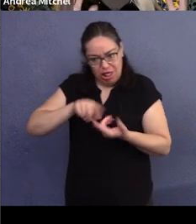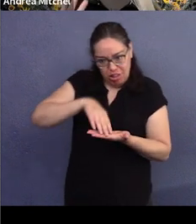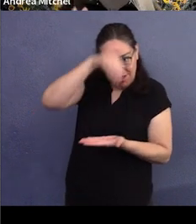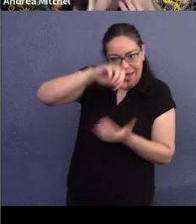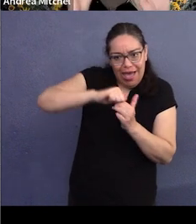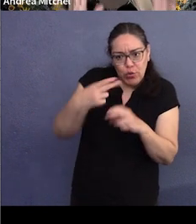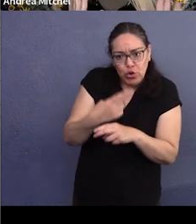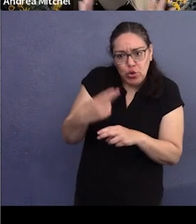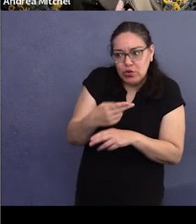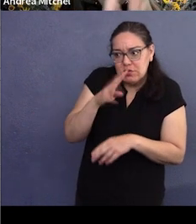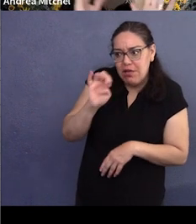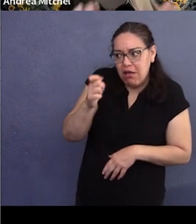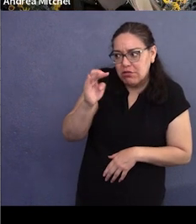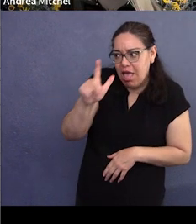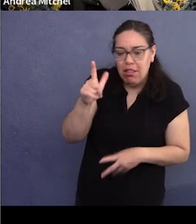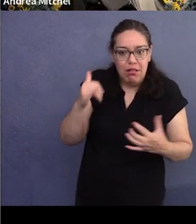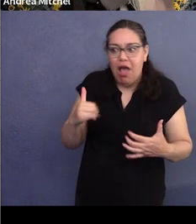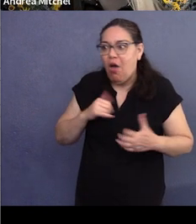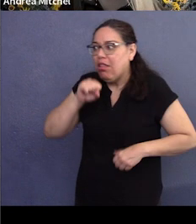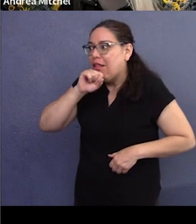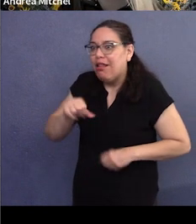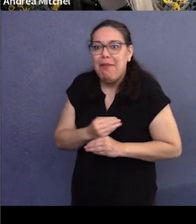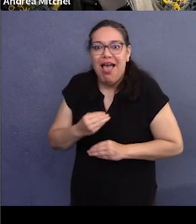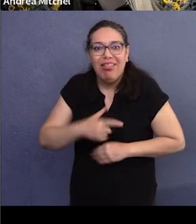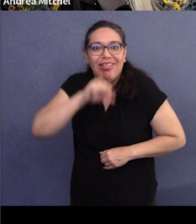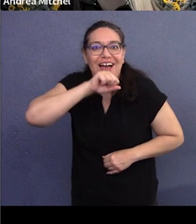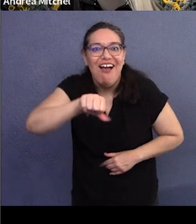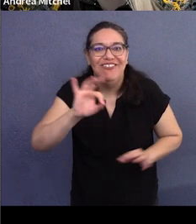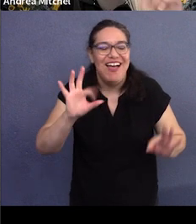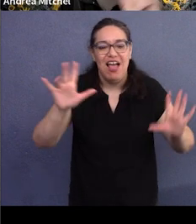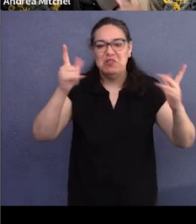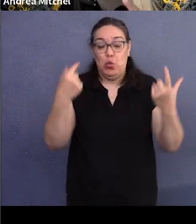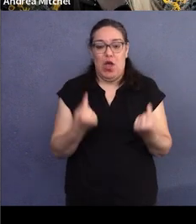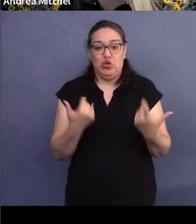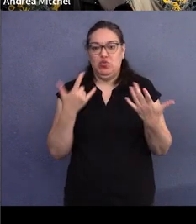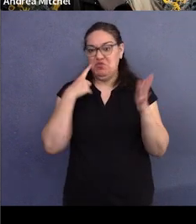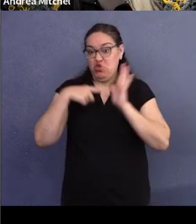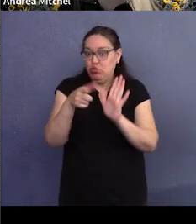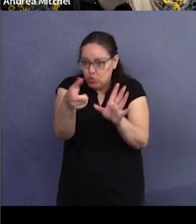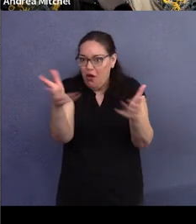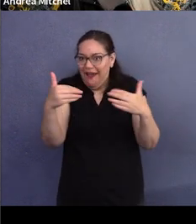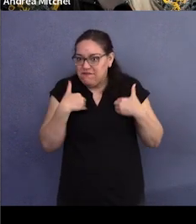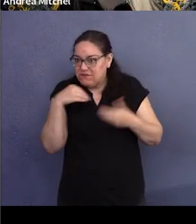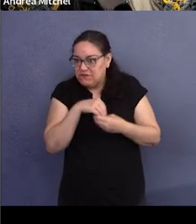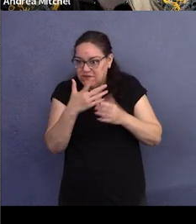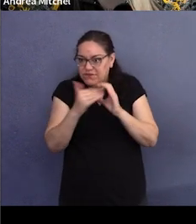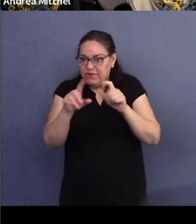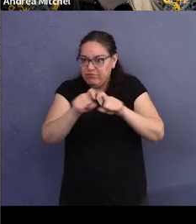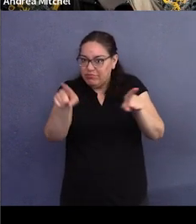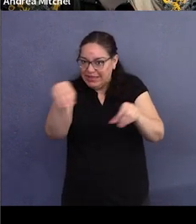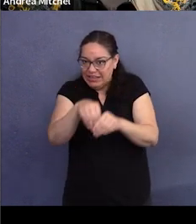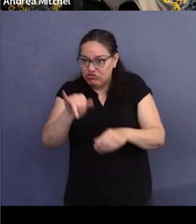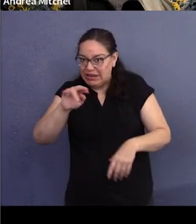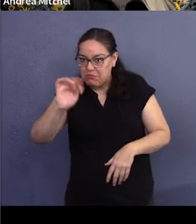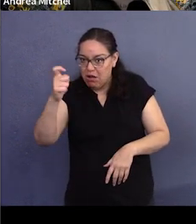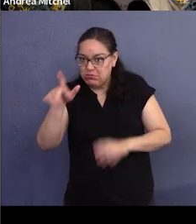of everything in math, I just love math. Okay, so what I did was, let me show you. You have this in your